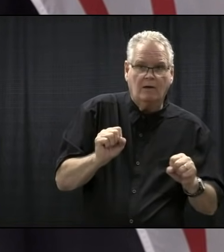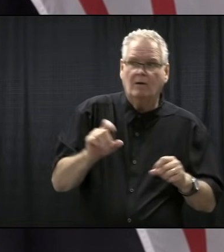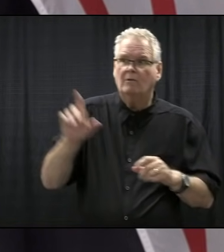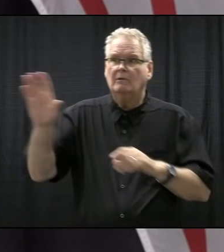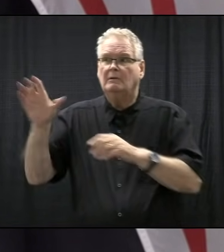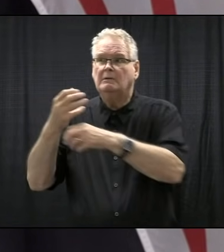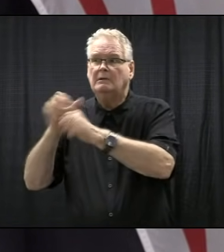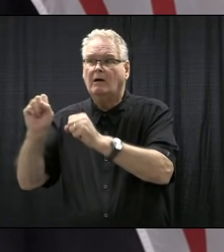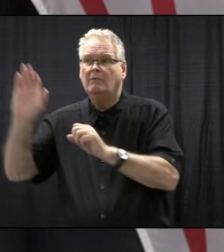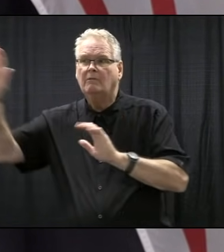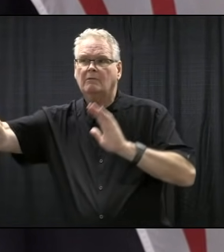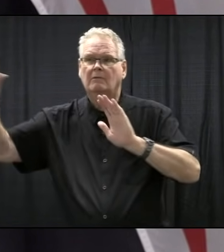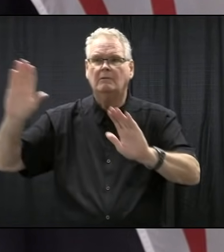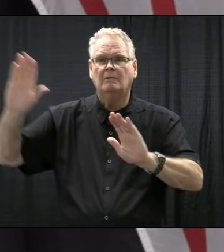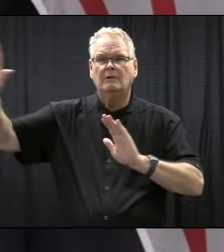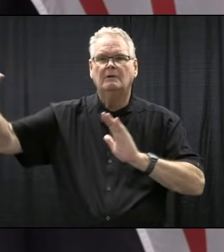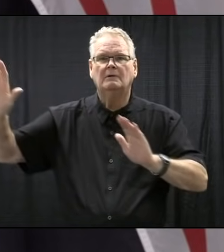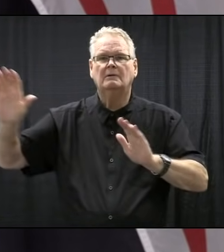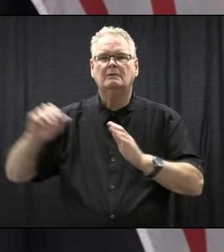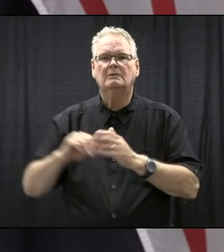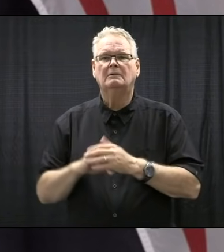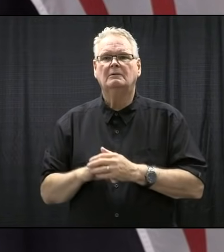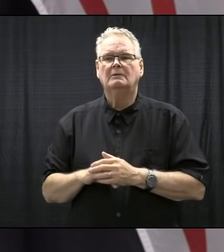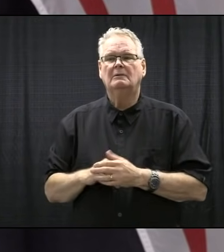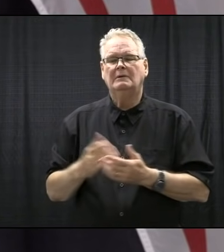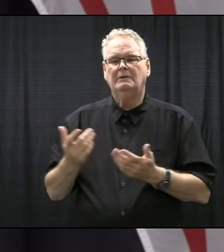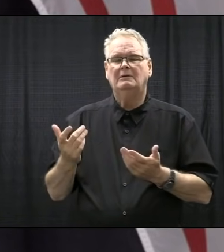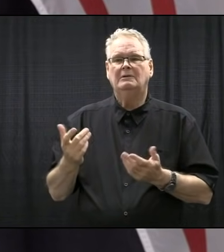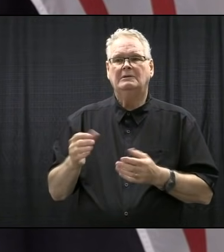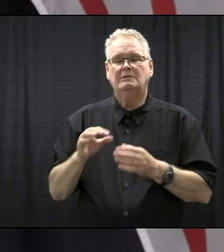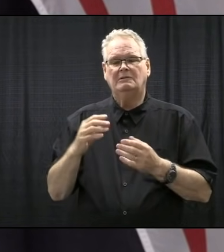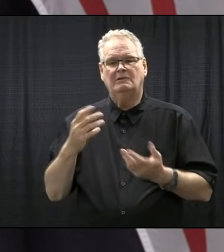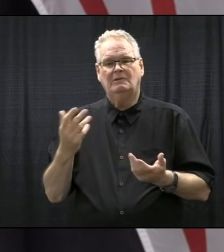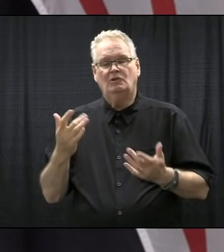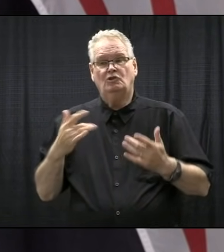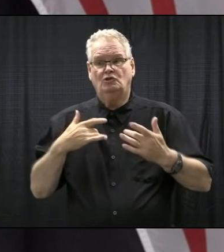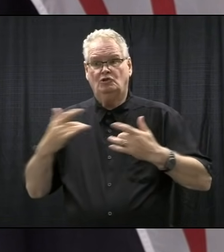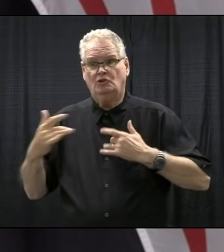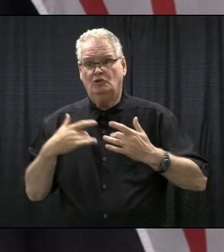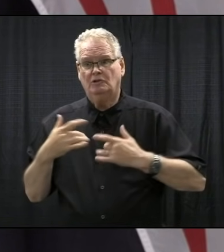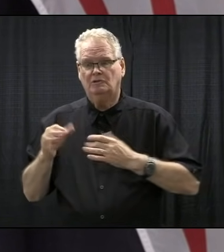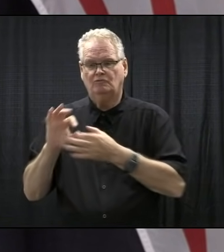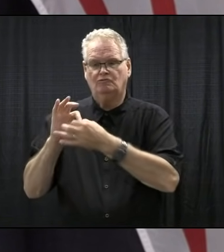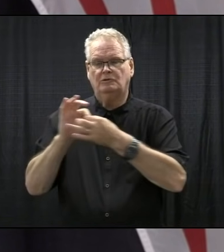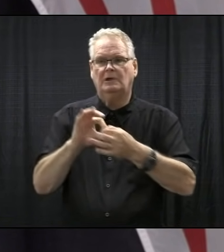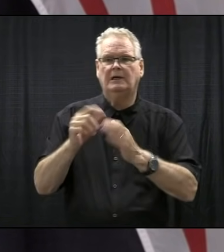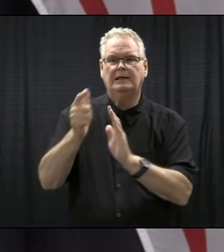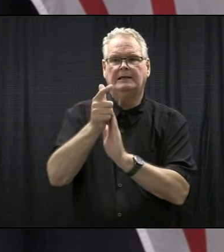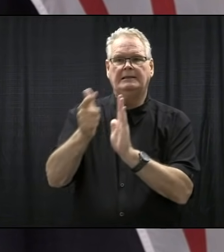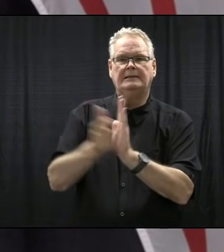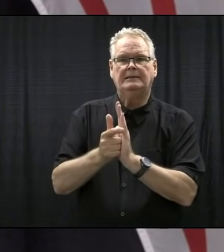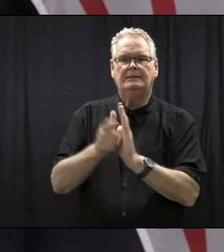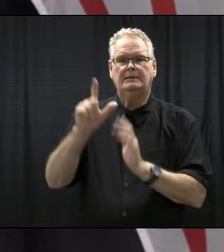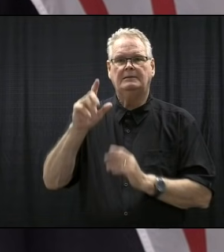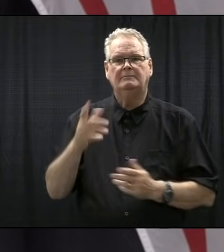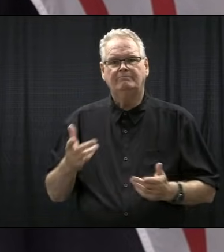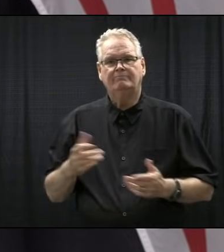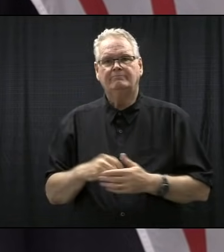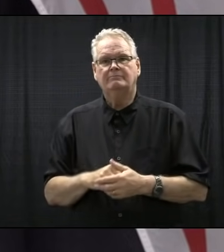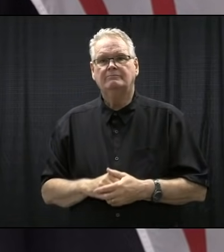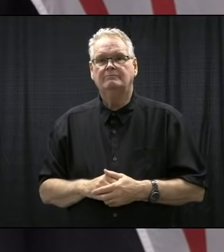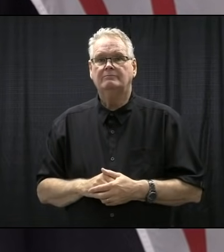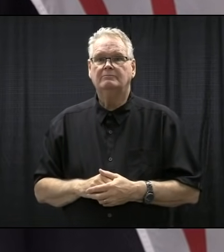issue at this stage. Our vaccination figures are actually extremely good. Our first dose is probably better than any other jurisdiction in Canada.